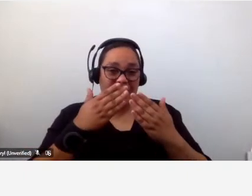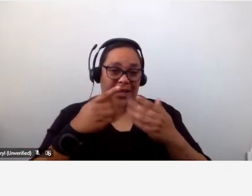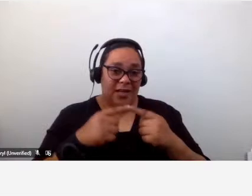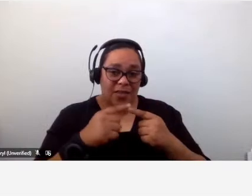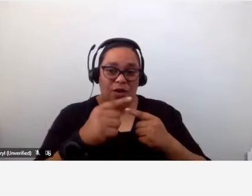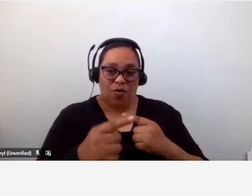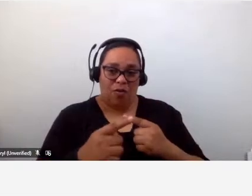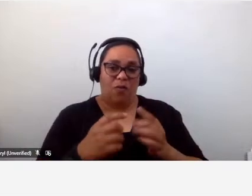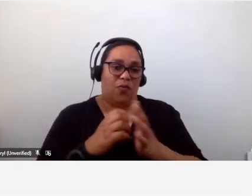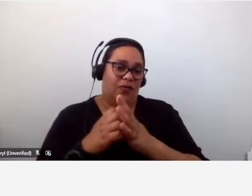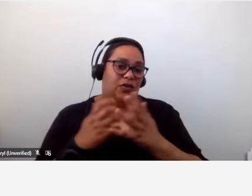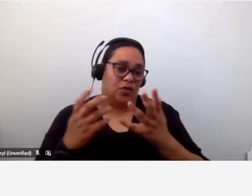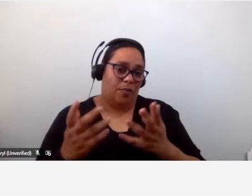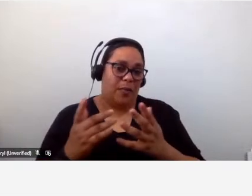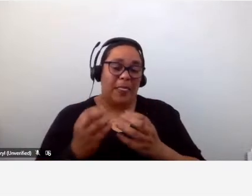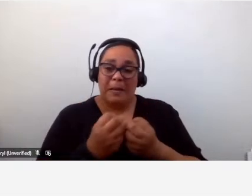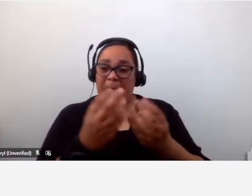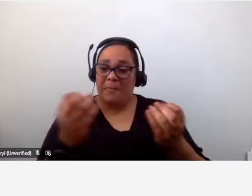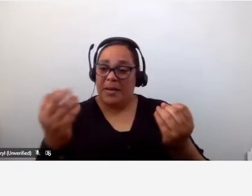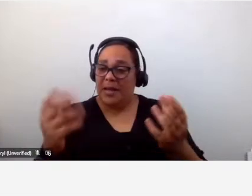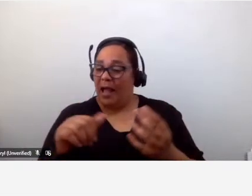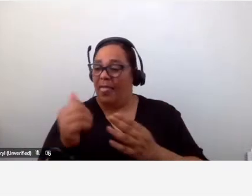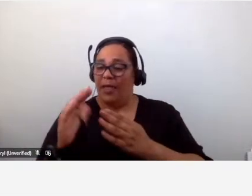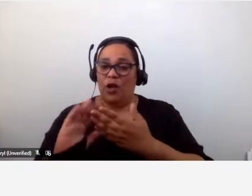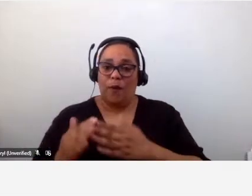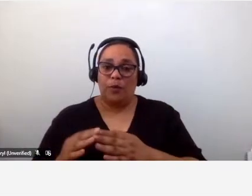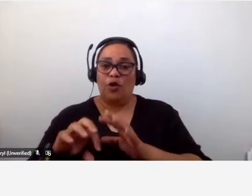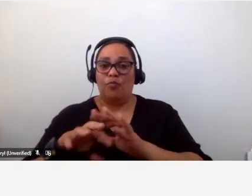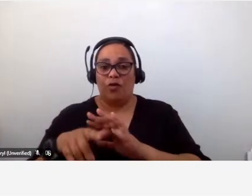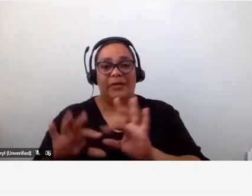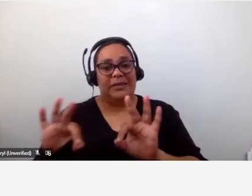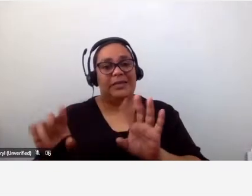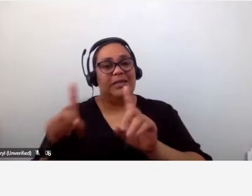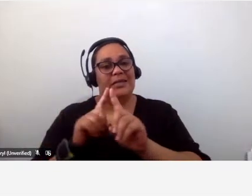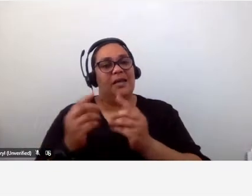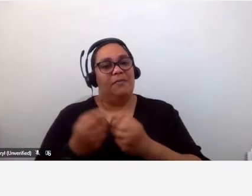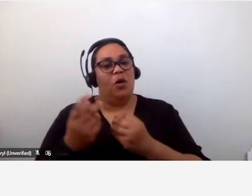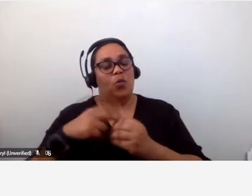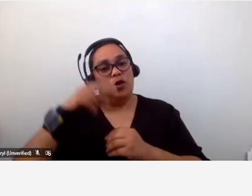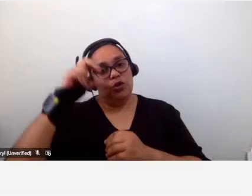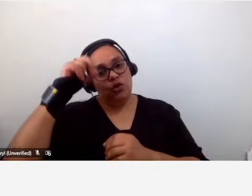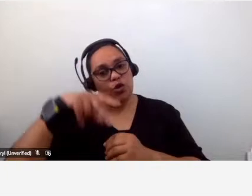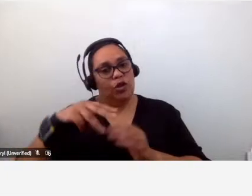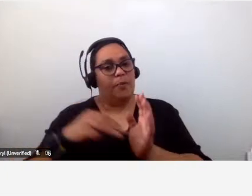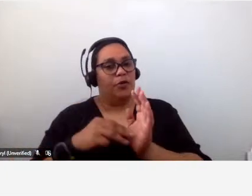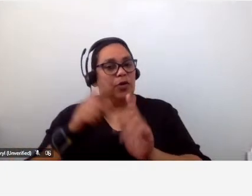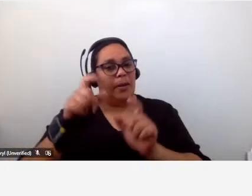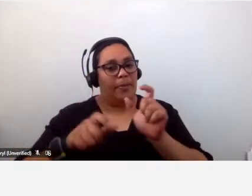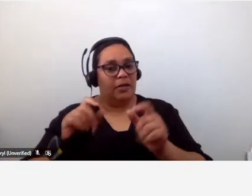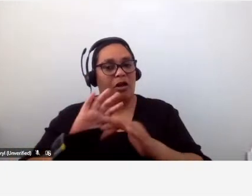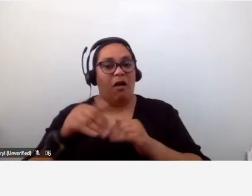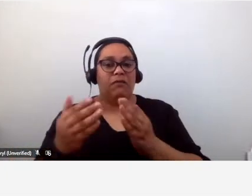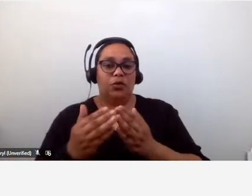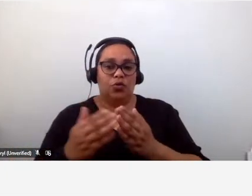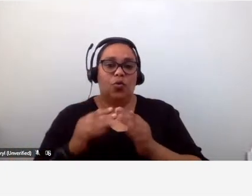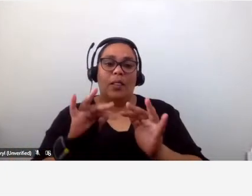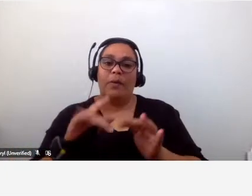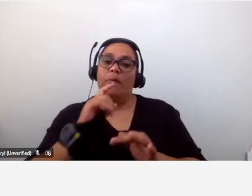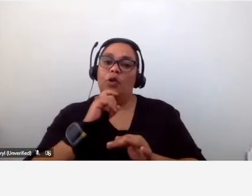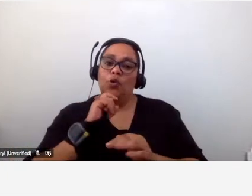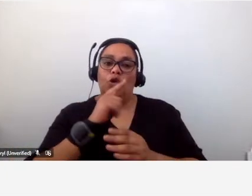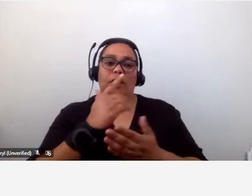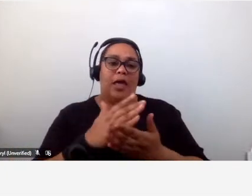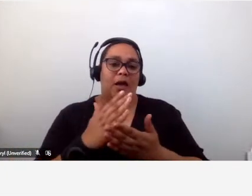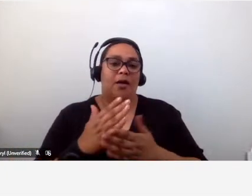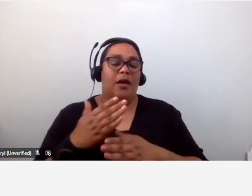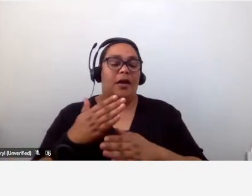for example. And in many other communities around the province, it's a similar thing, where students, matriculants, after school, people uses the